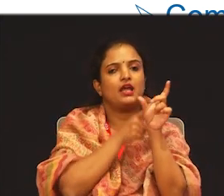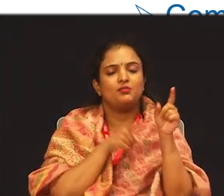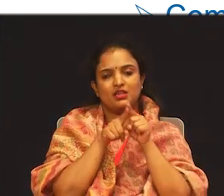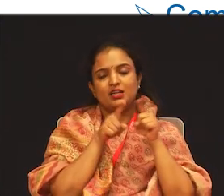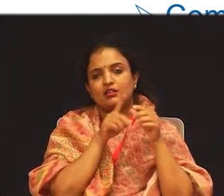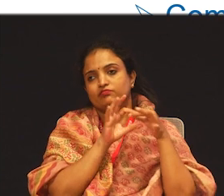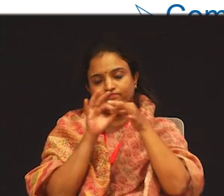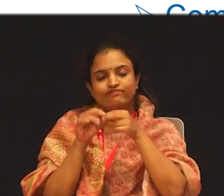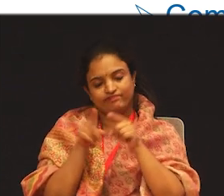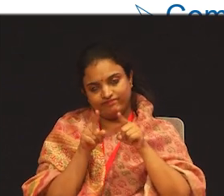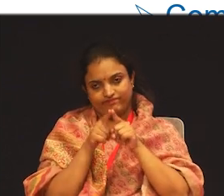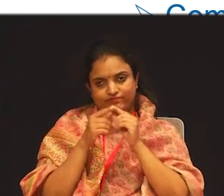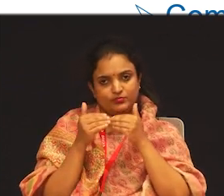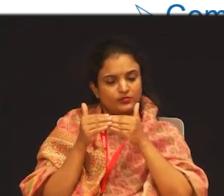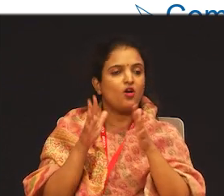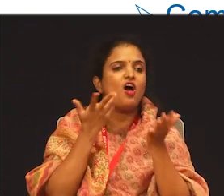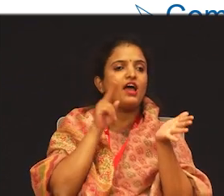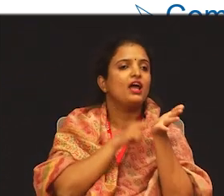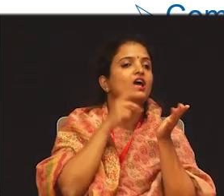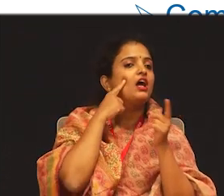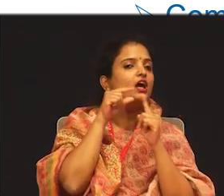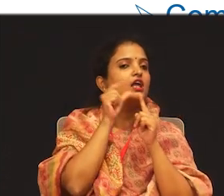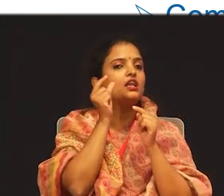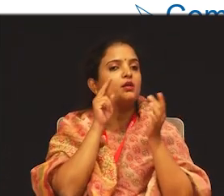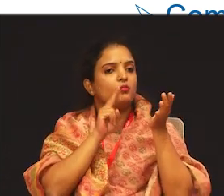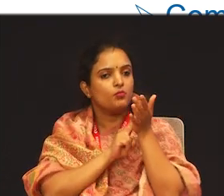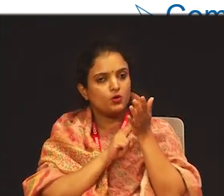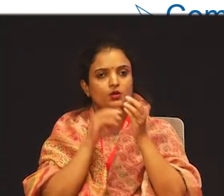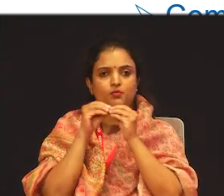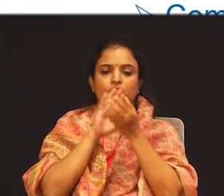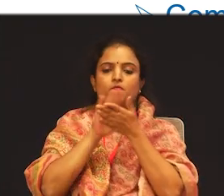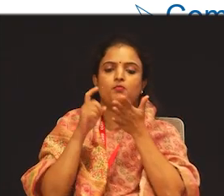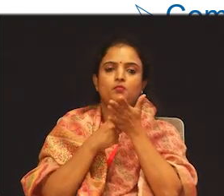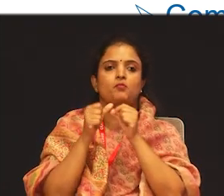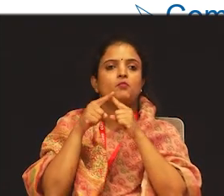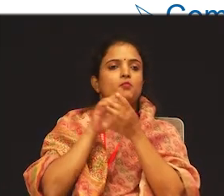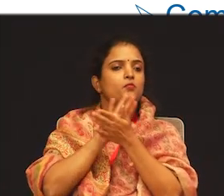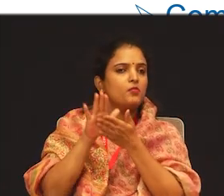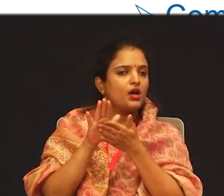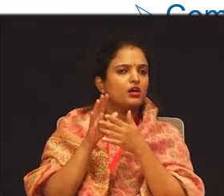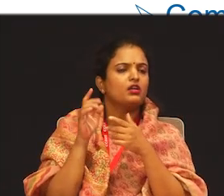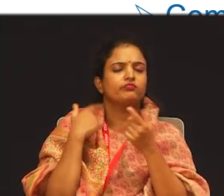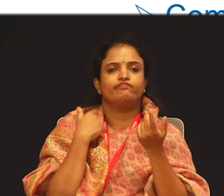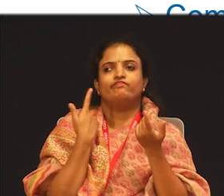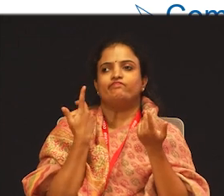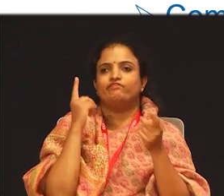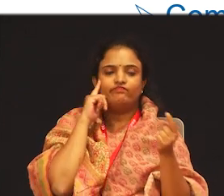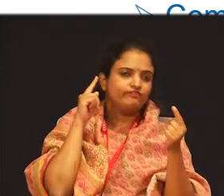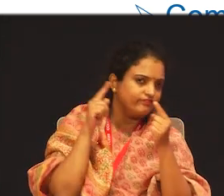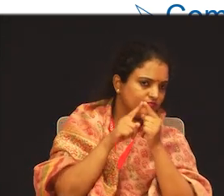or FLN or Nipun Bharat, we are accommodating, addressing,